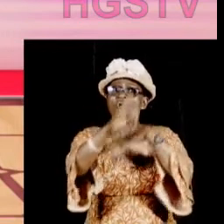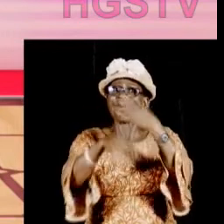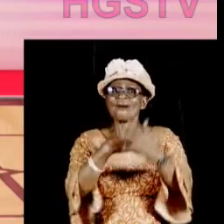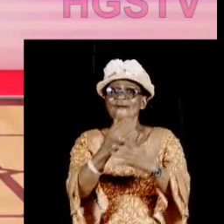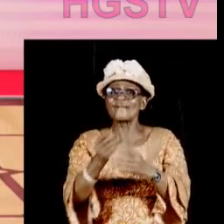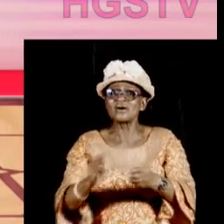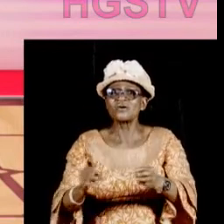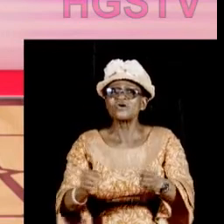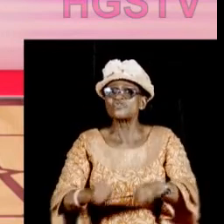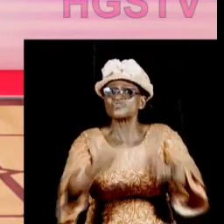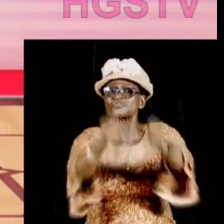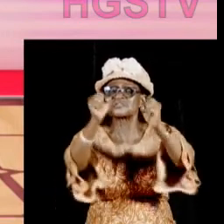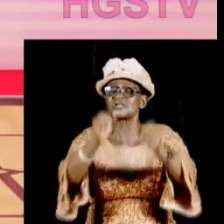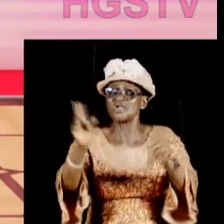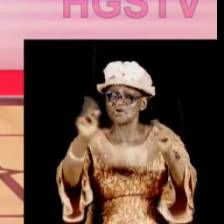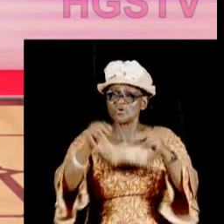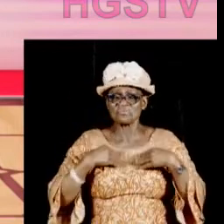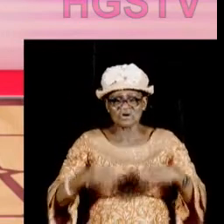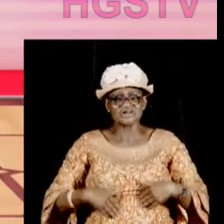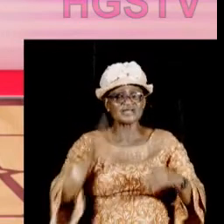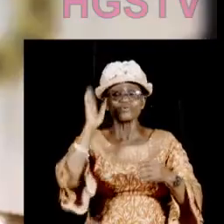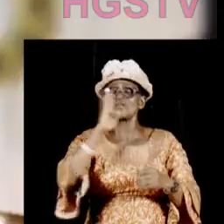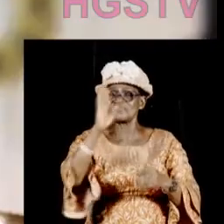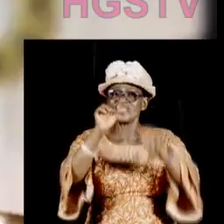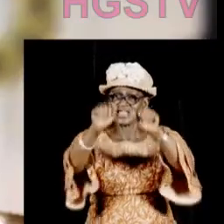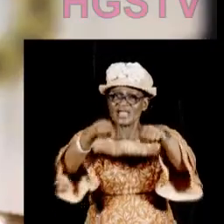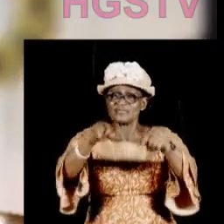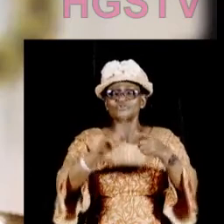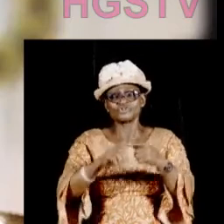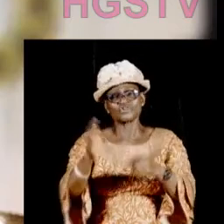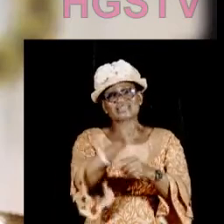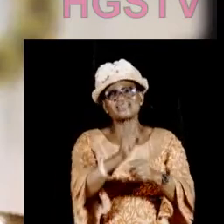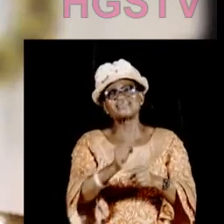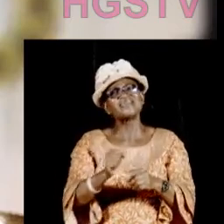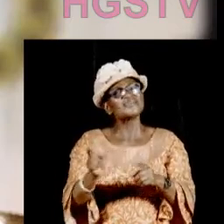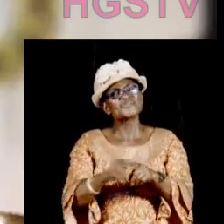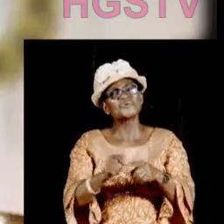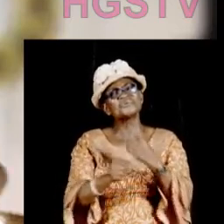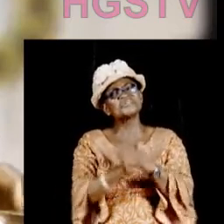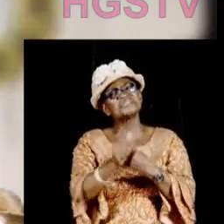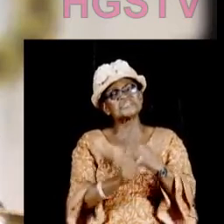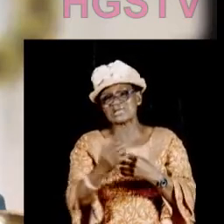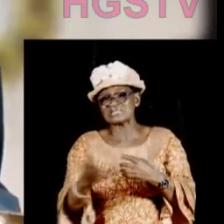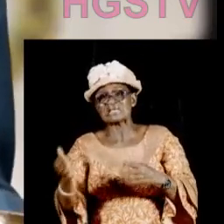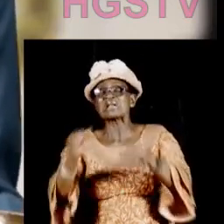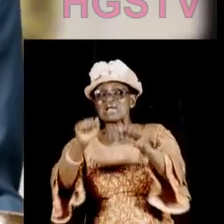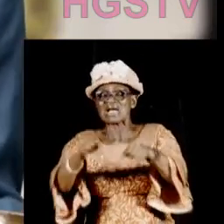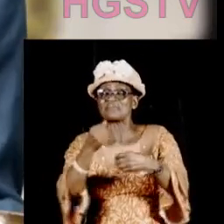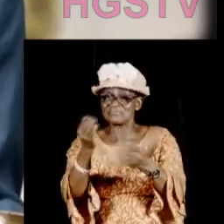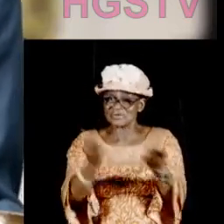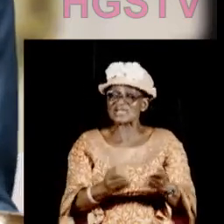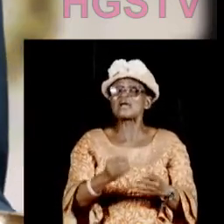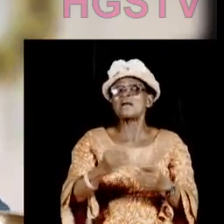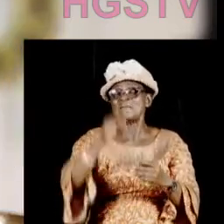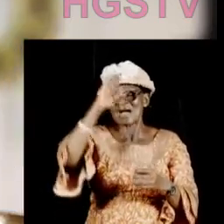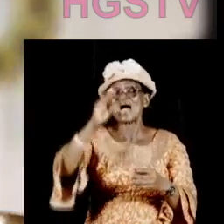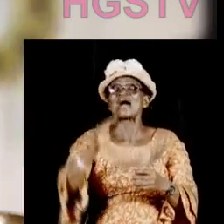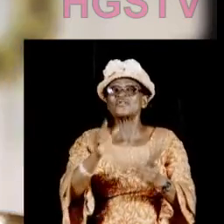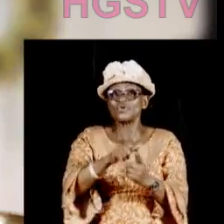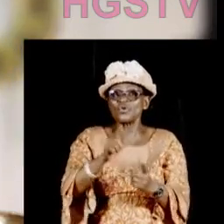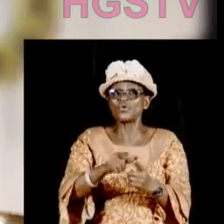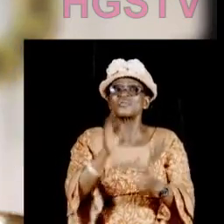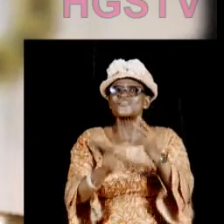able to take a pin. Disaster can bring man low. If you are in that situation today, you will rise again